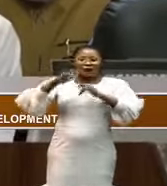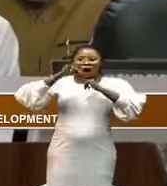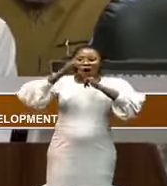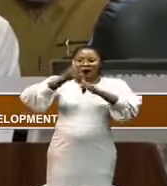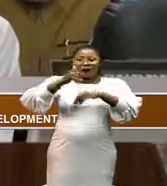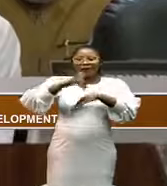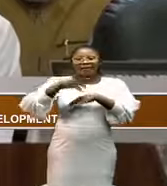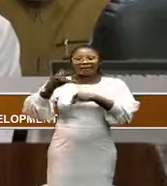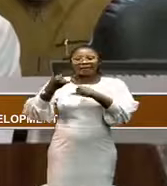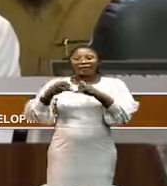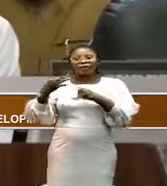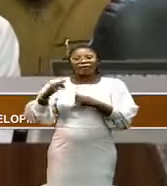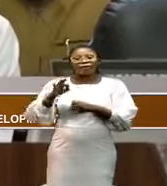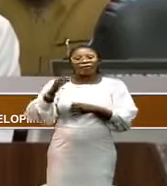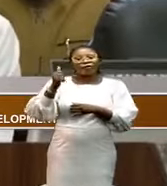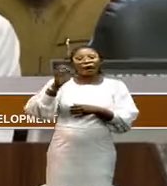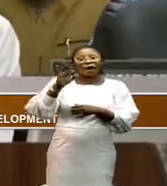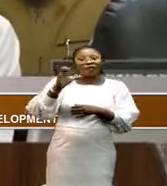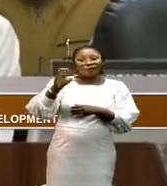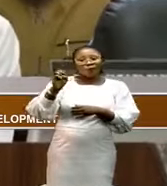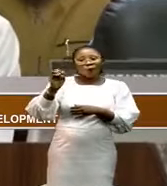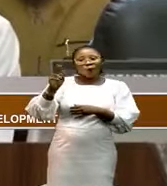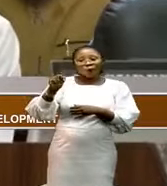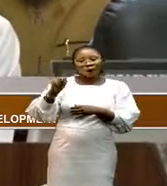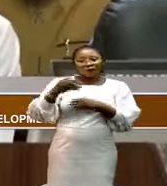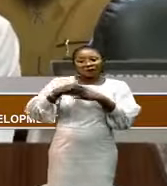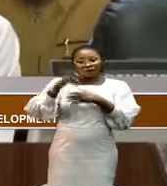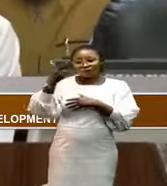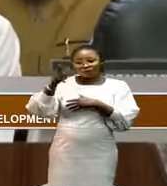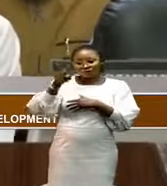AFCON after 24 years.